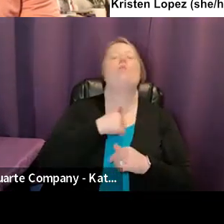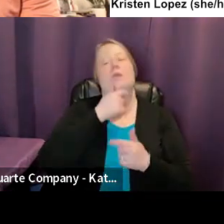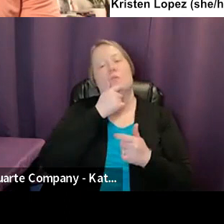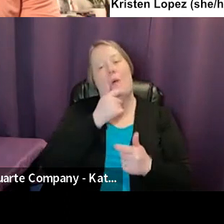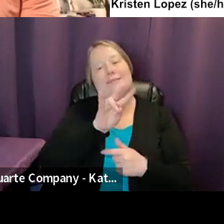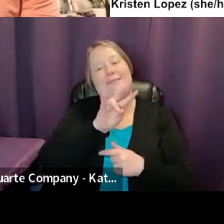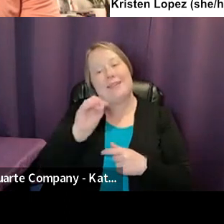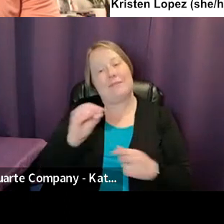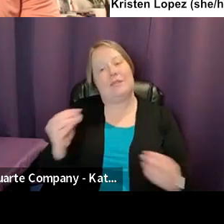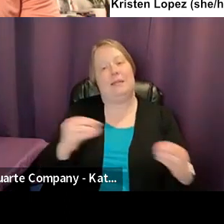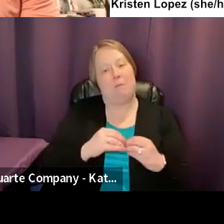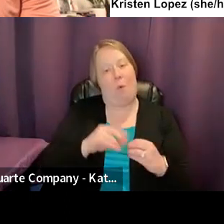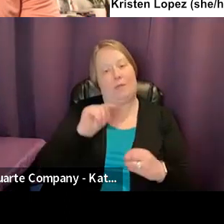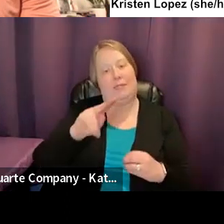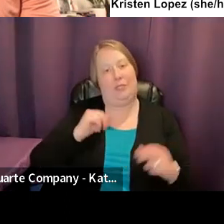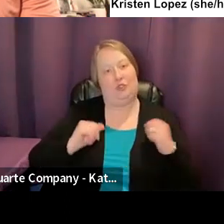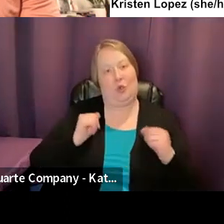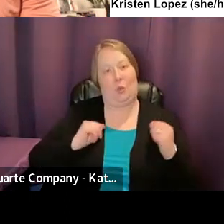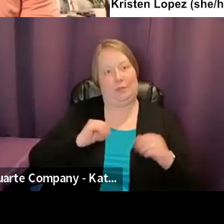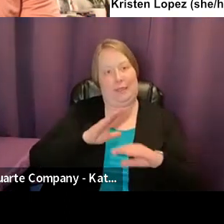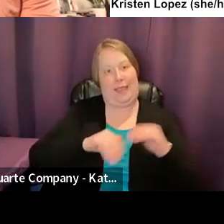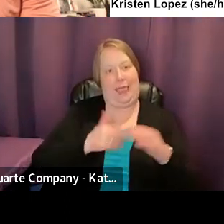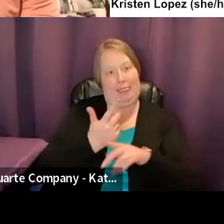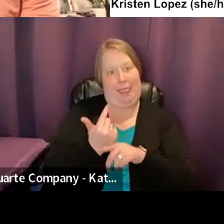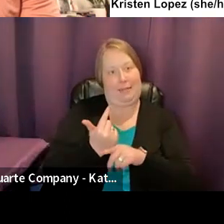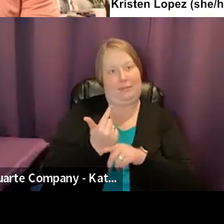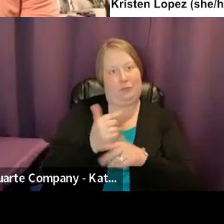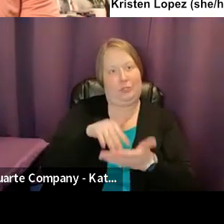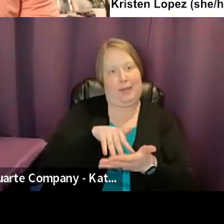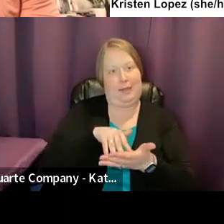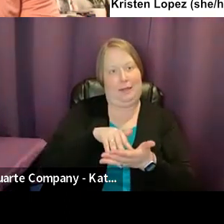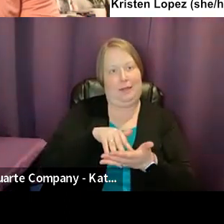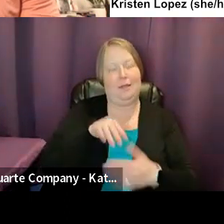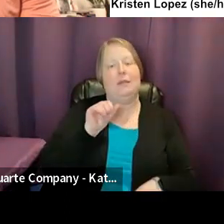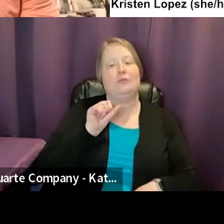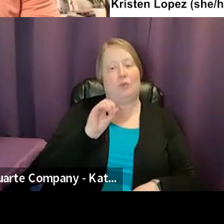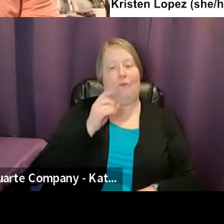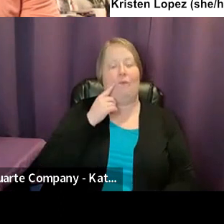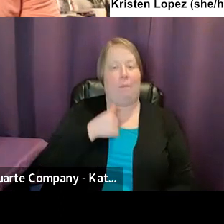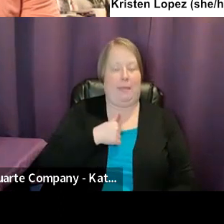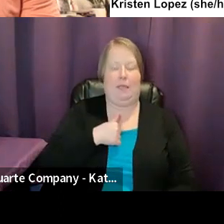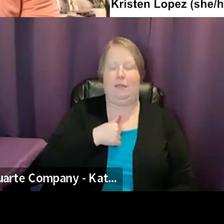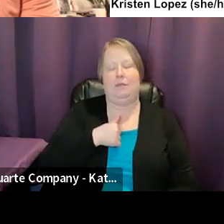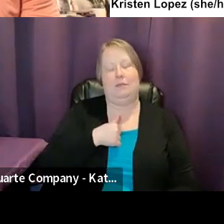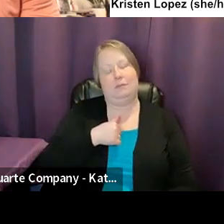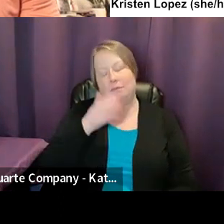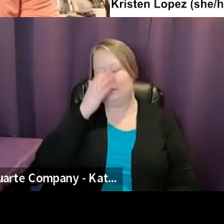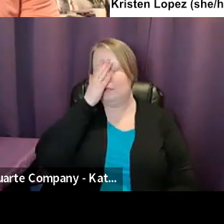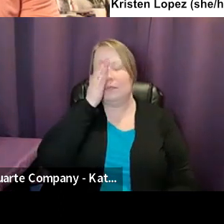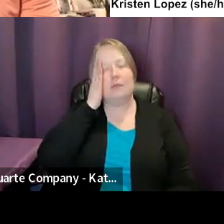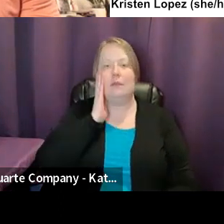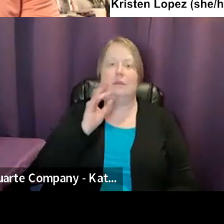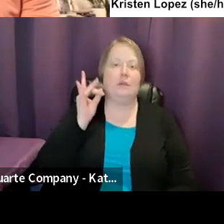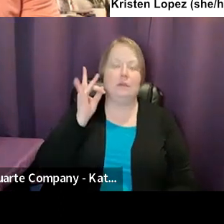more television shows than the previous year's study. So that to me was just deplorable. There's not nearly